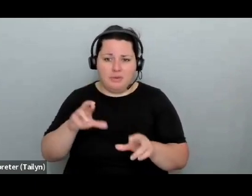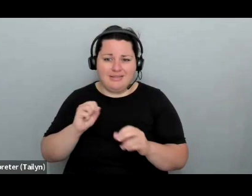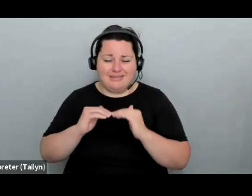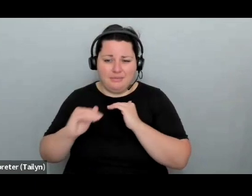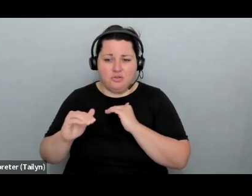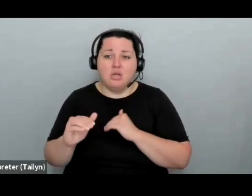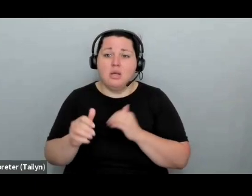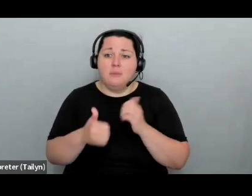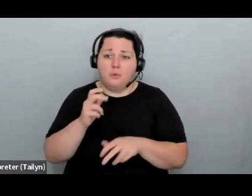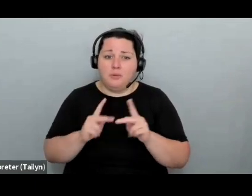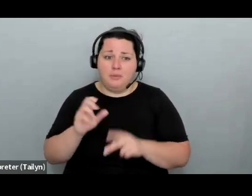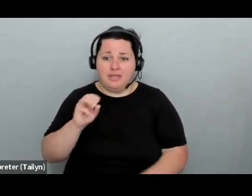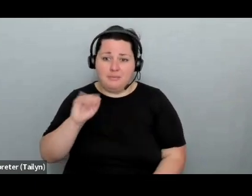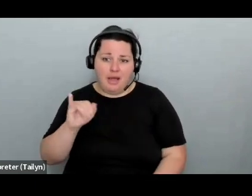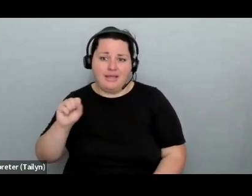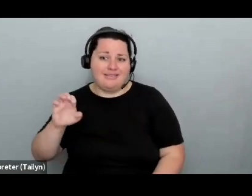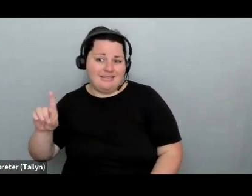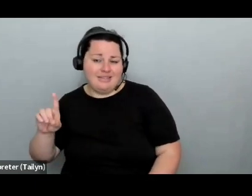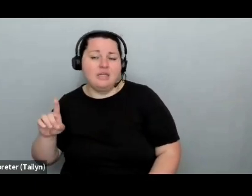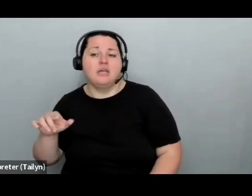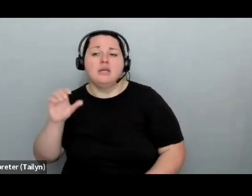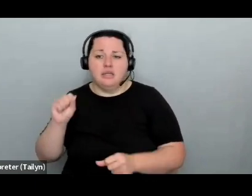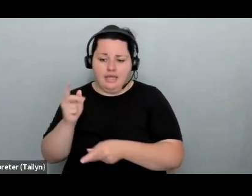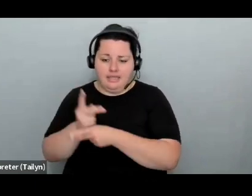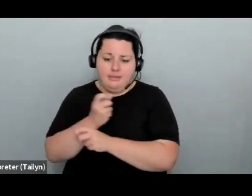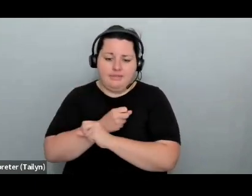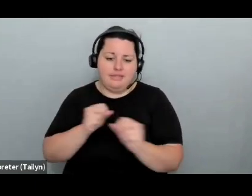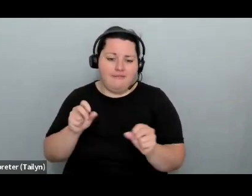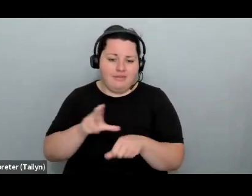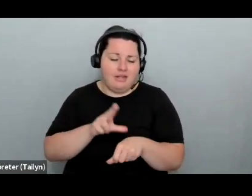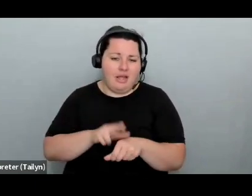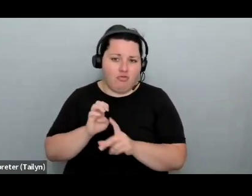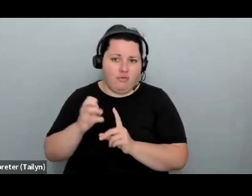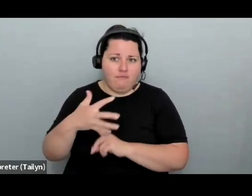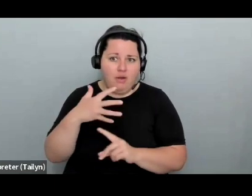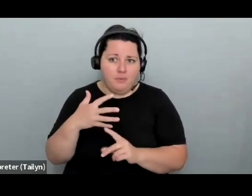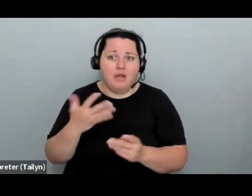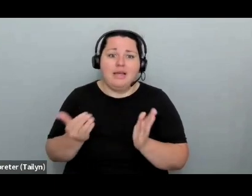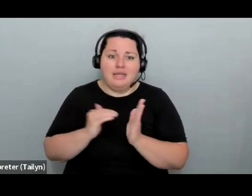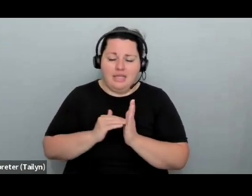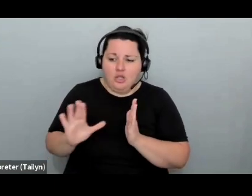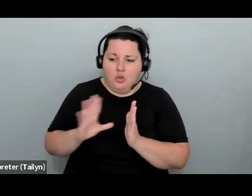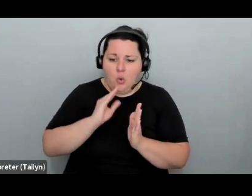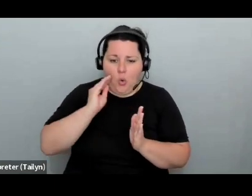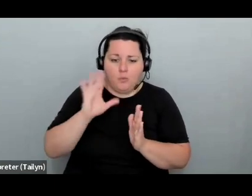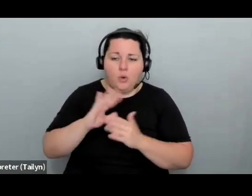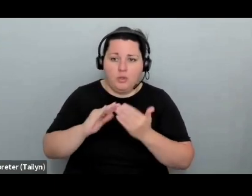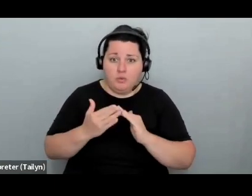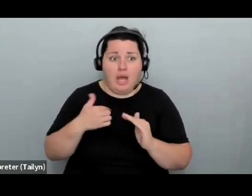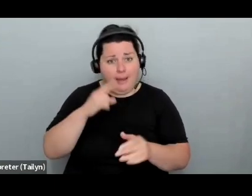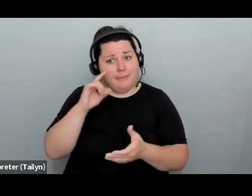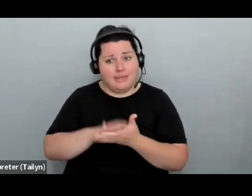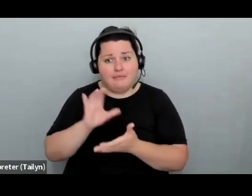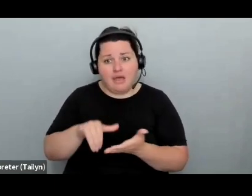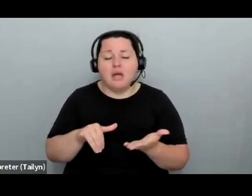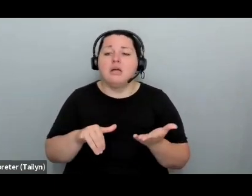people who are SMI and SED can be kept safe in a natural environment, again, in their home and in their community. I do believe that.